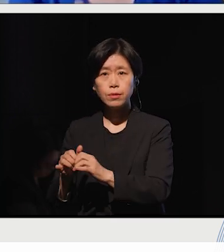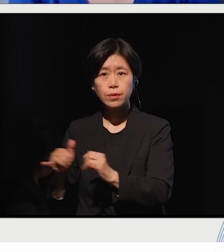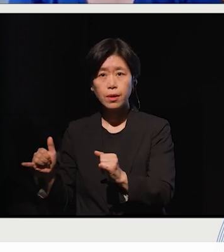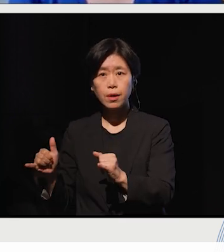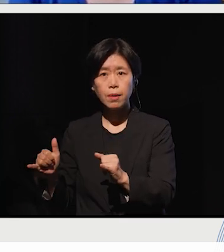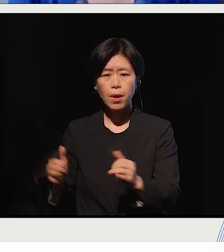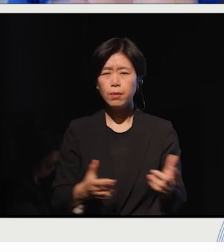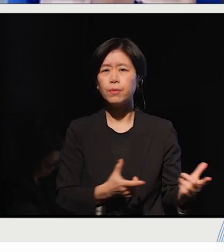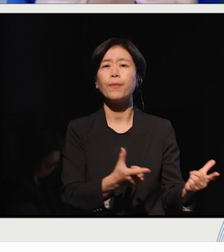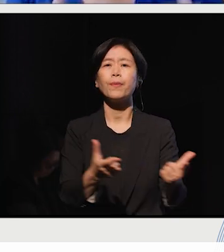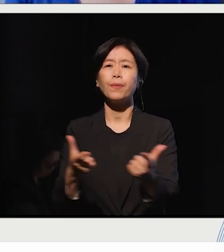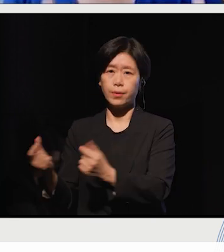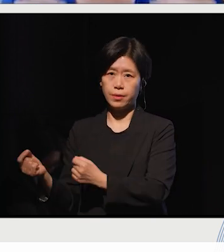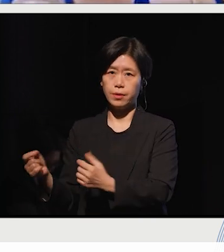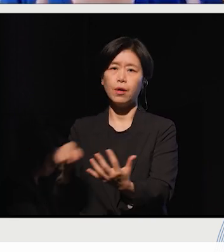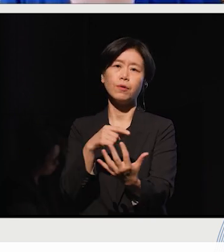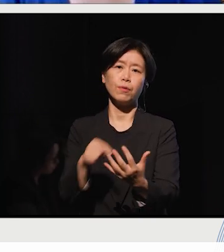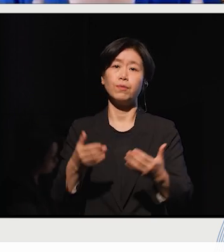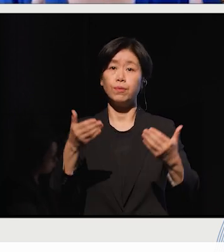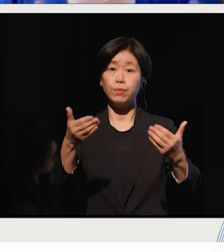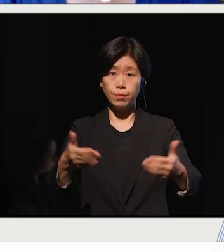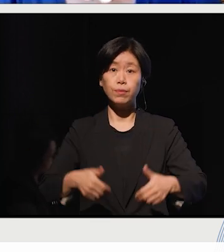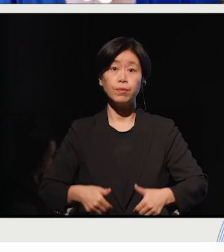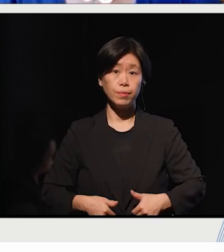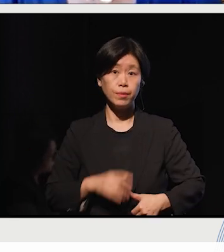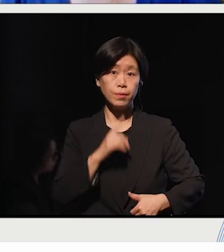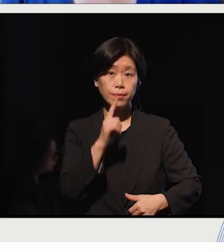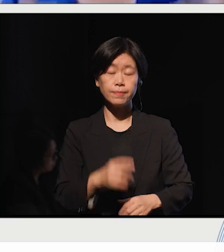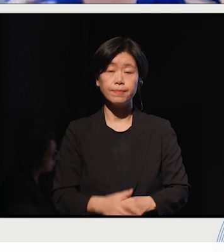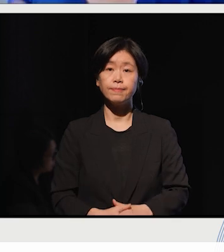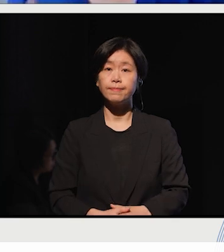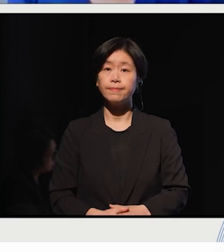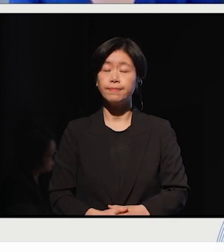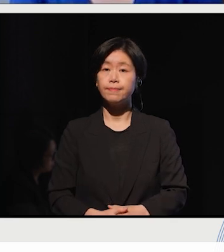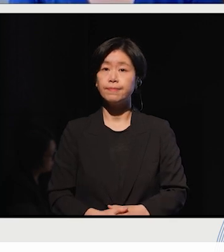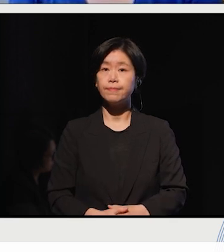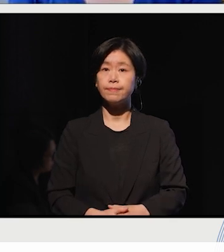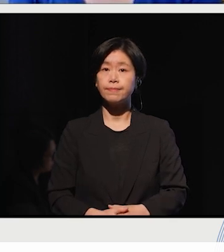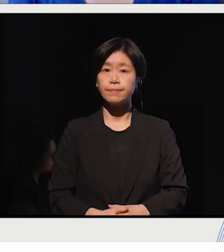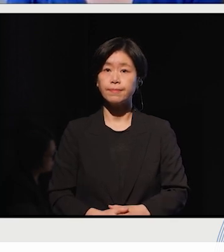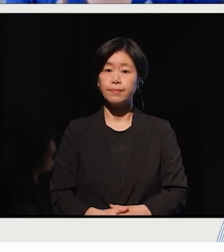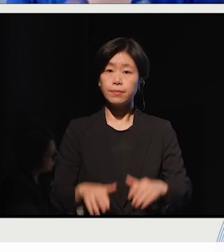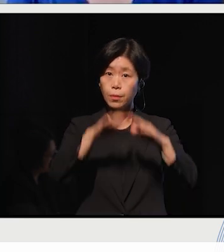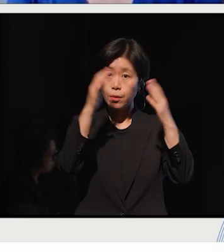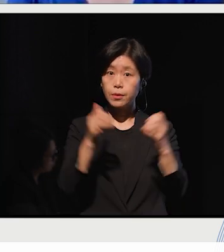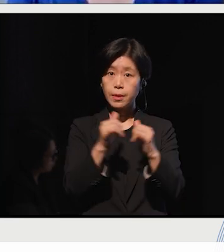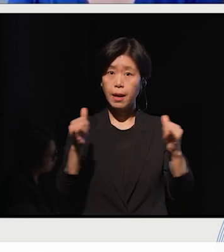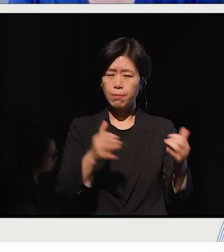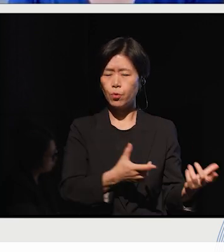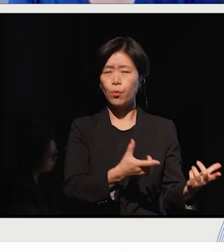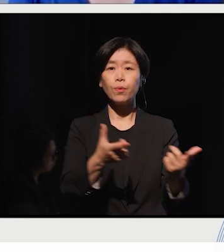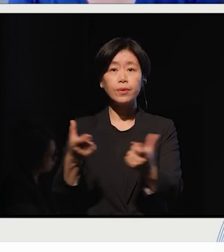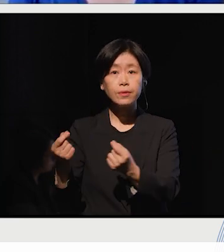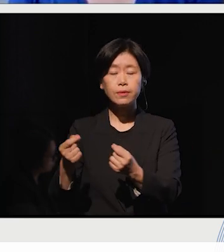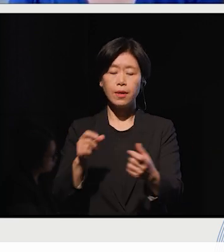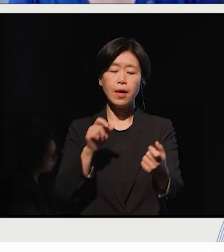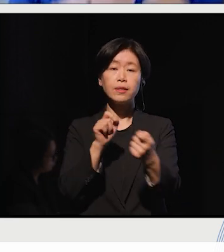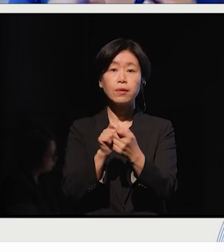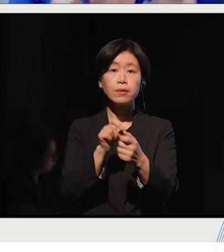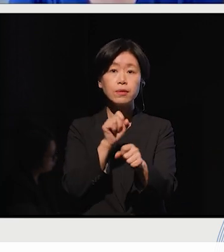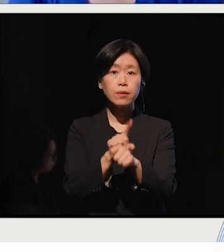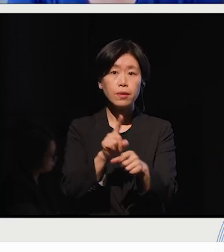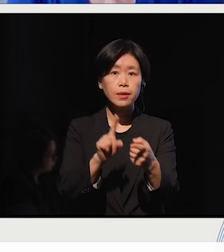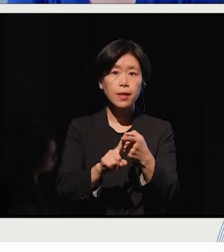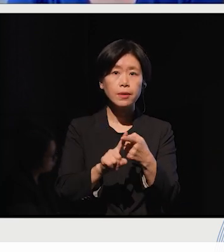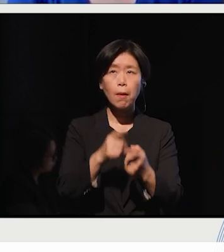integrate accessibility into everyday practices. At the Kennedy Center, my office sends a representative